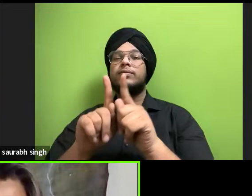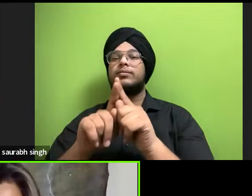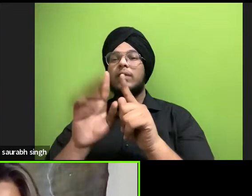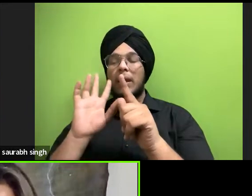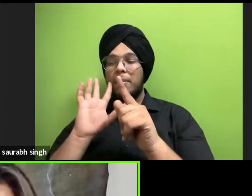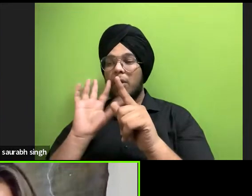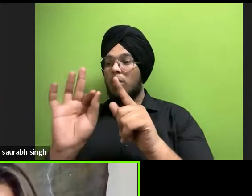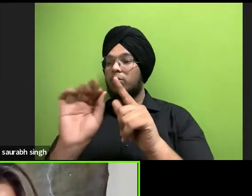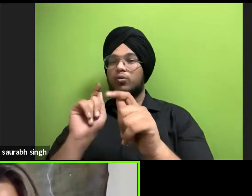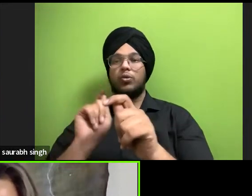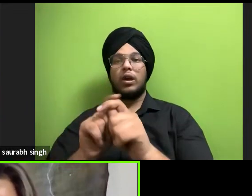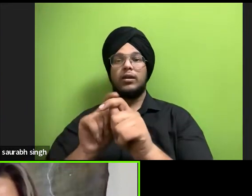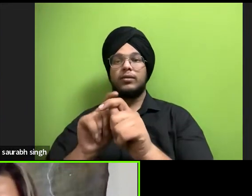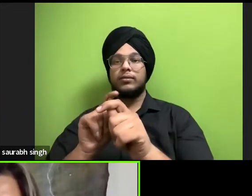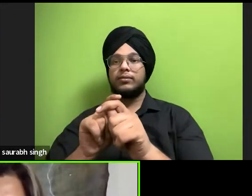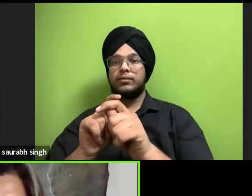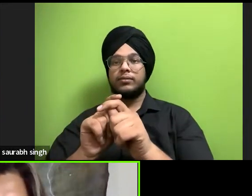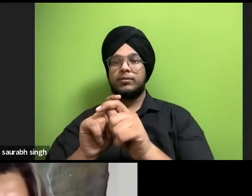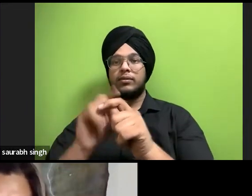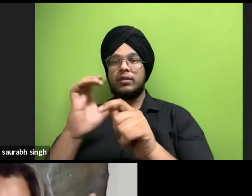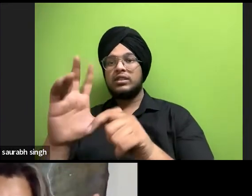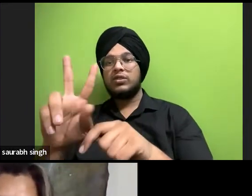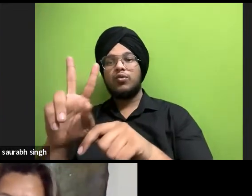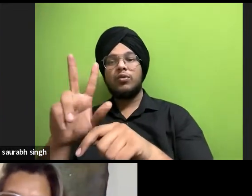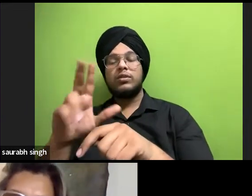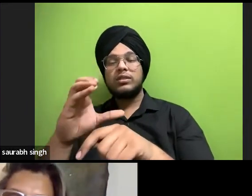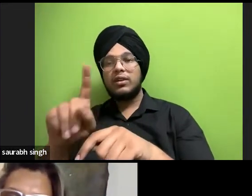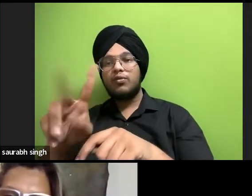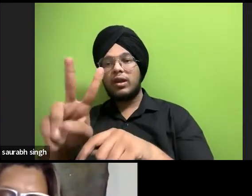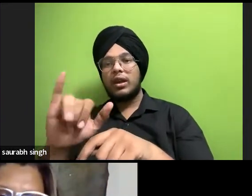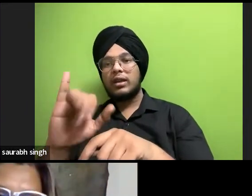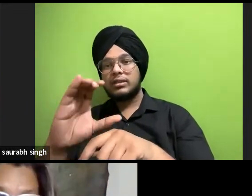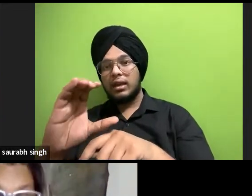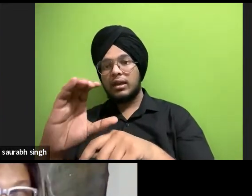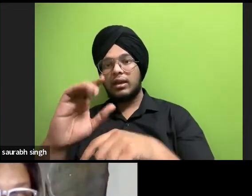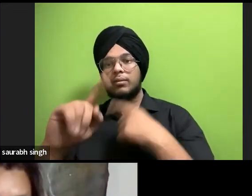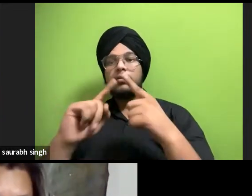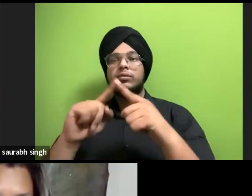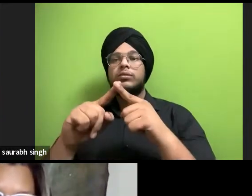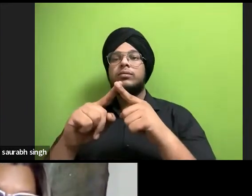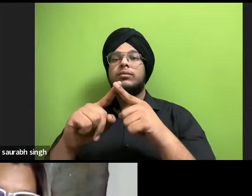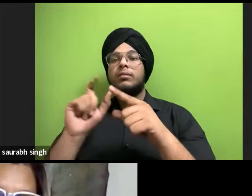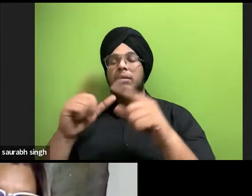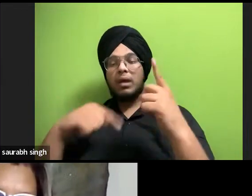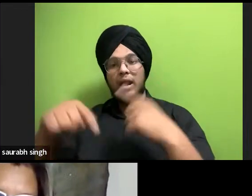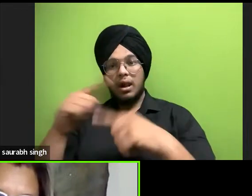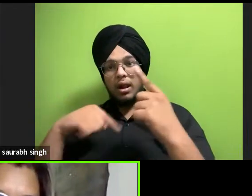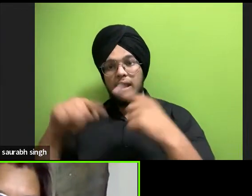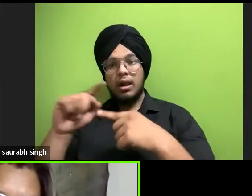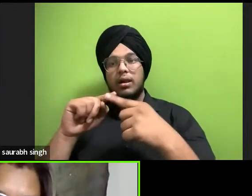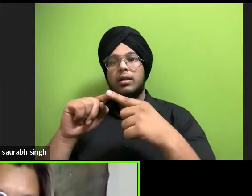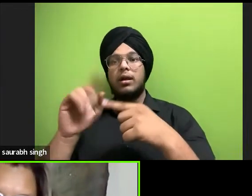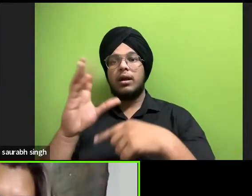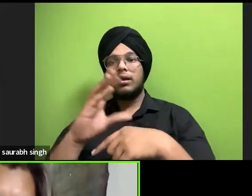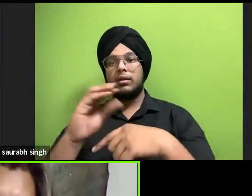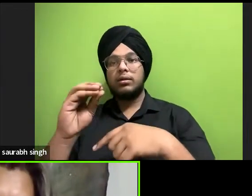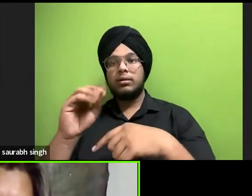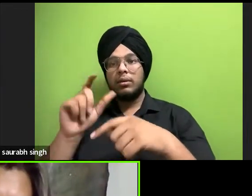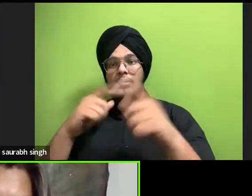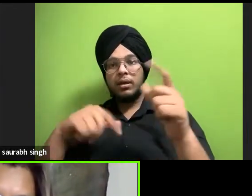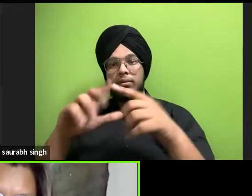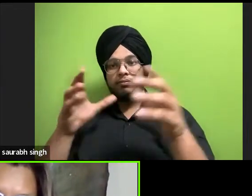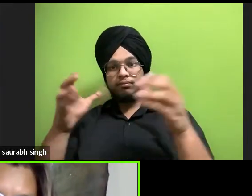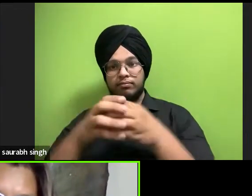civic space. You know, it's a place for people, and for people to